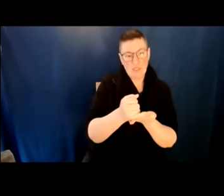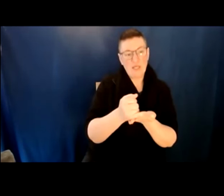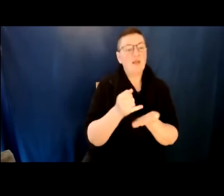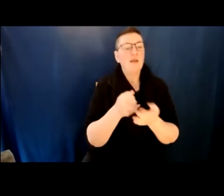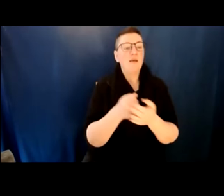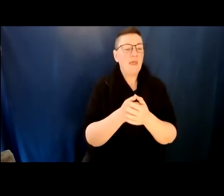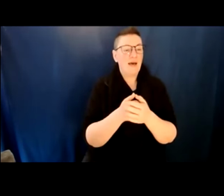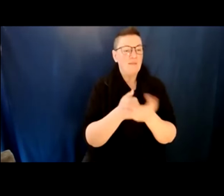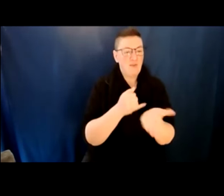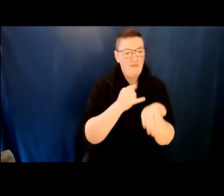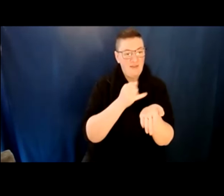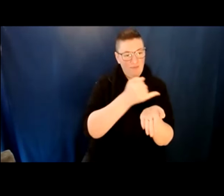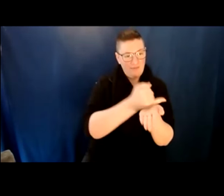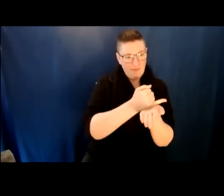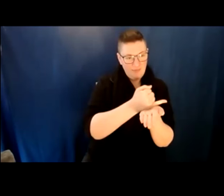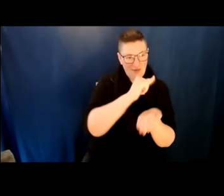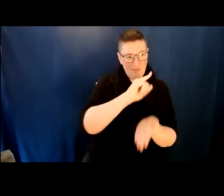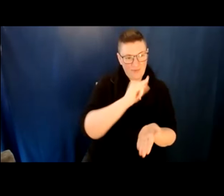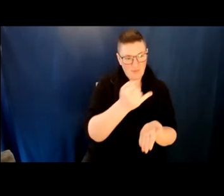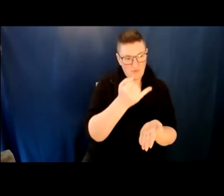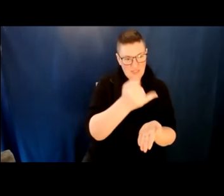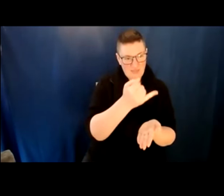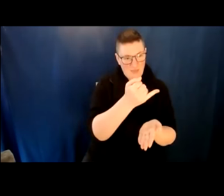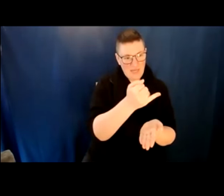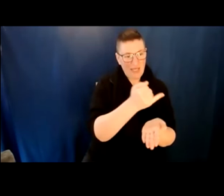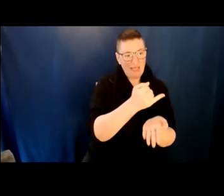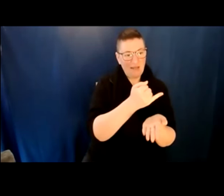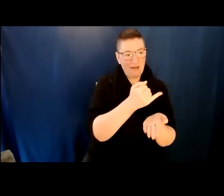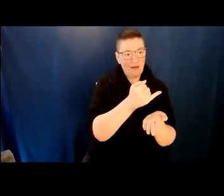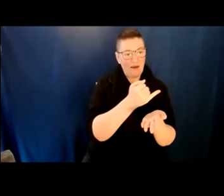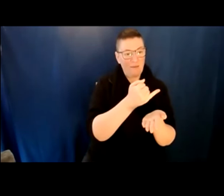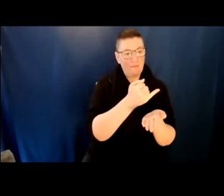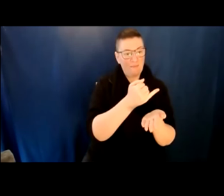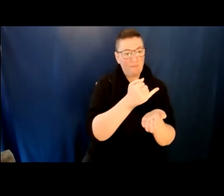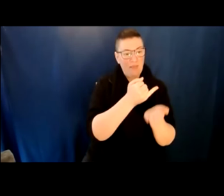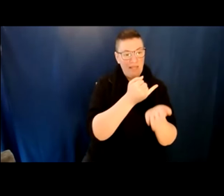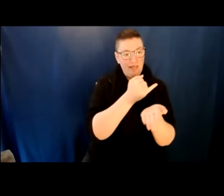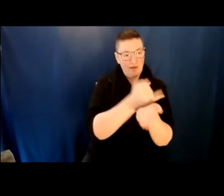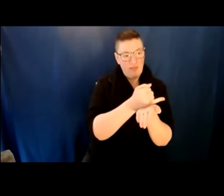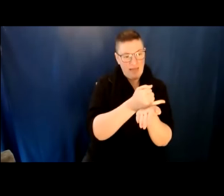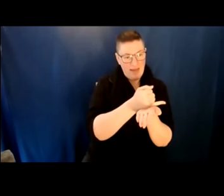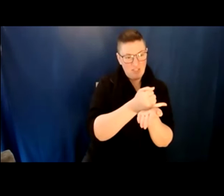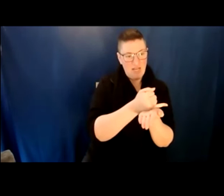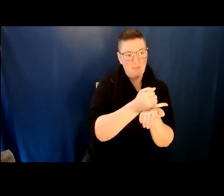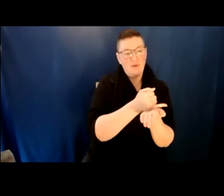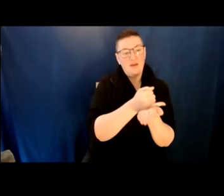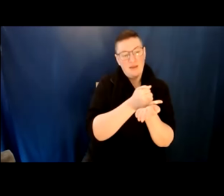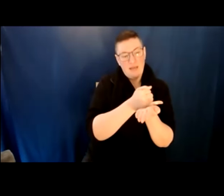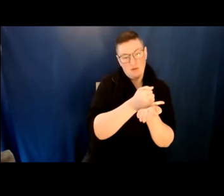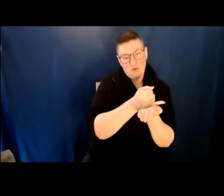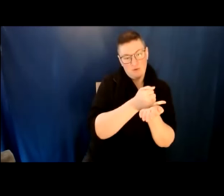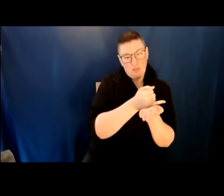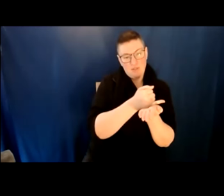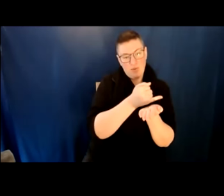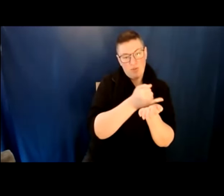exclude. So you have the fist with the pinky and the flat hand shape,